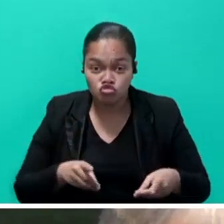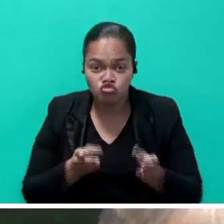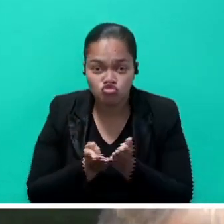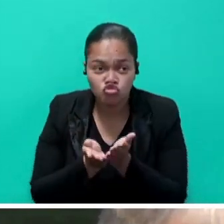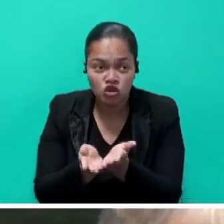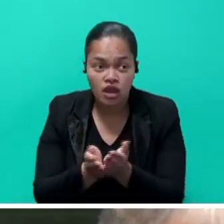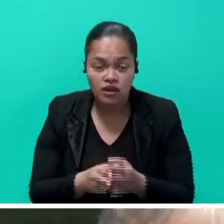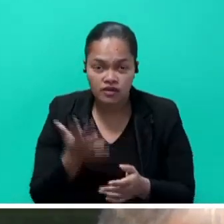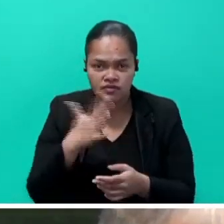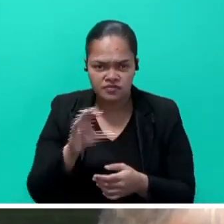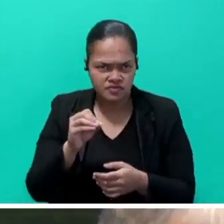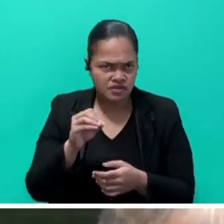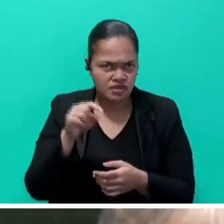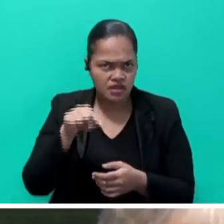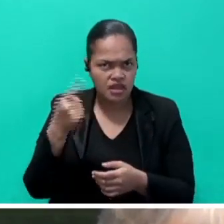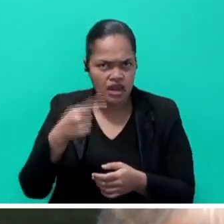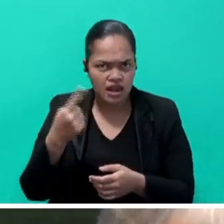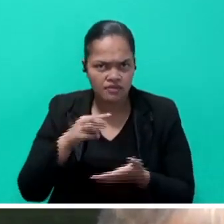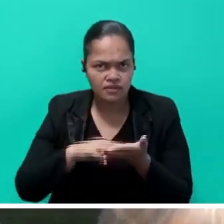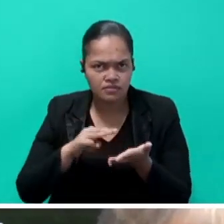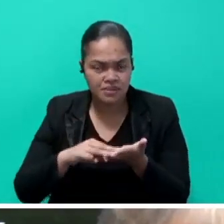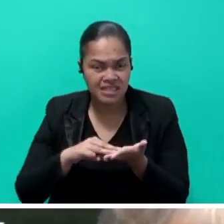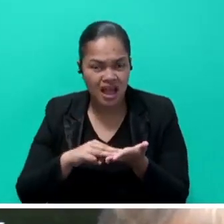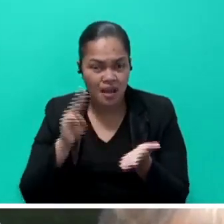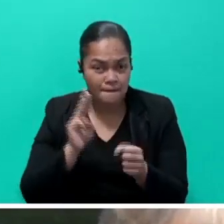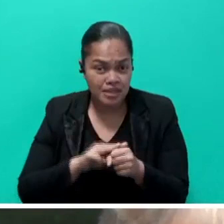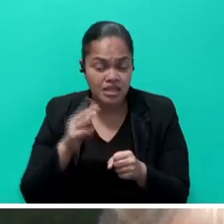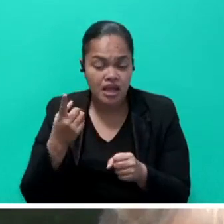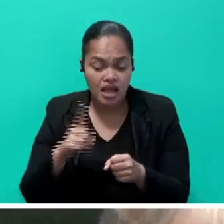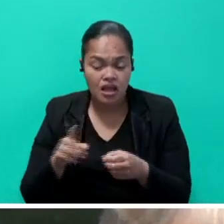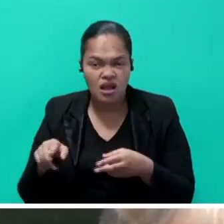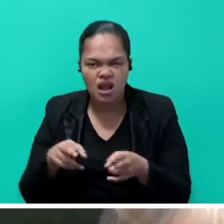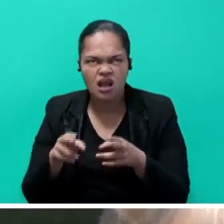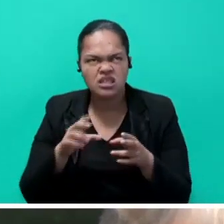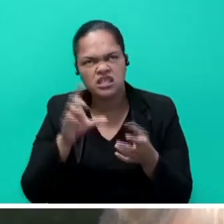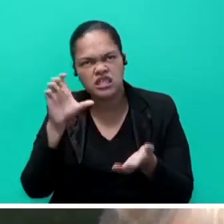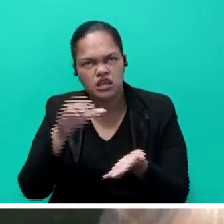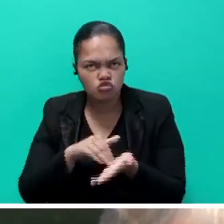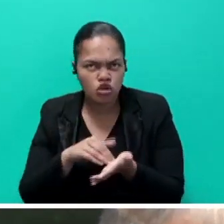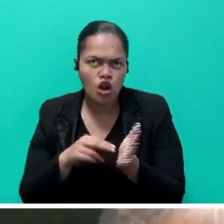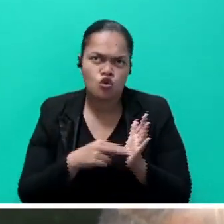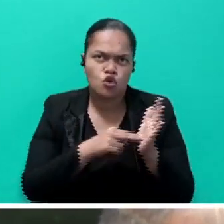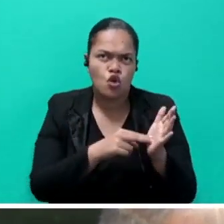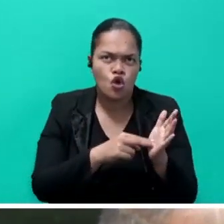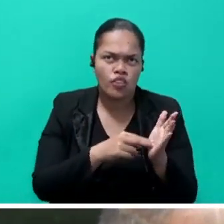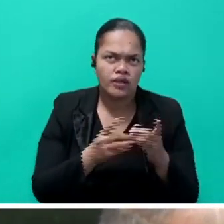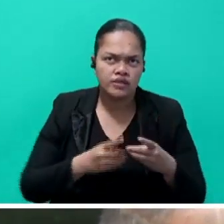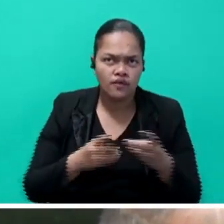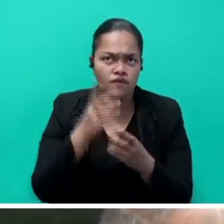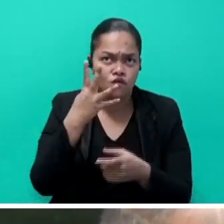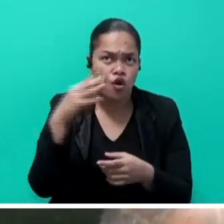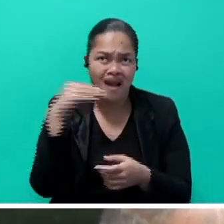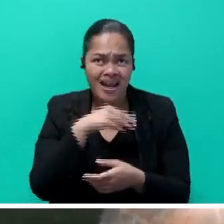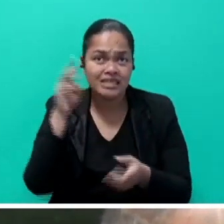15,911 meters of creek were desilted in the central, western and northern divisions, while 400